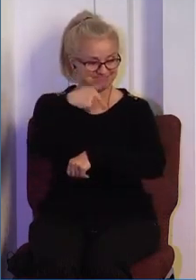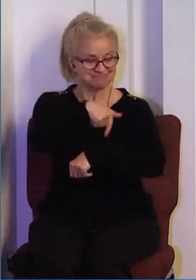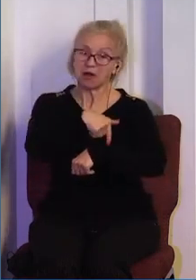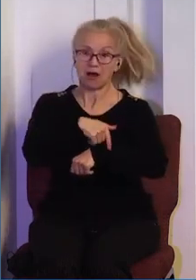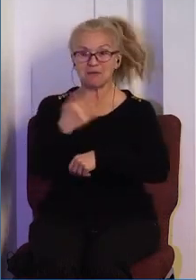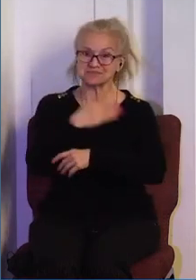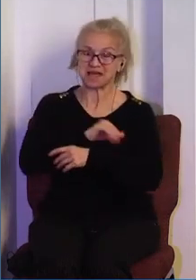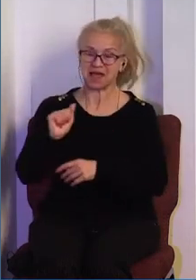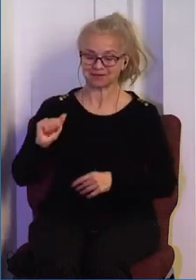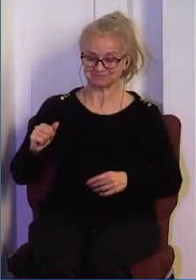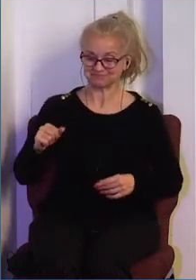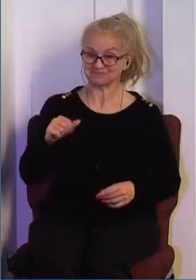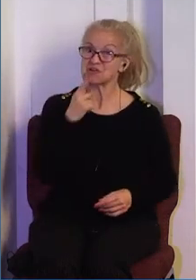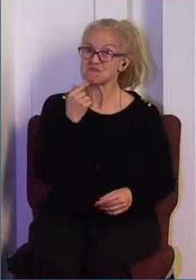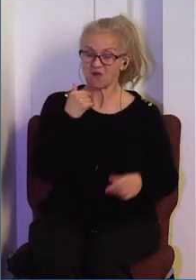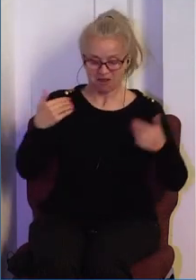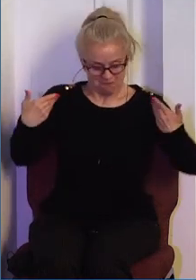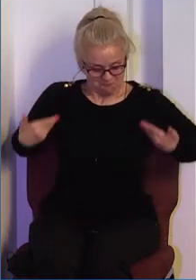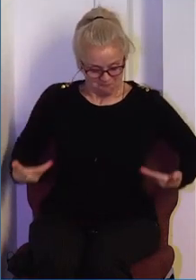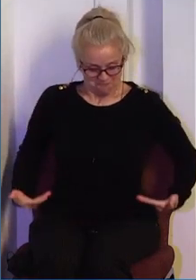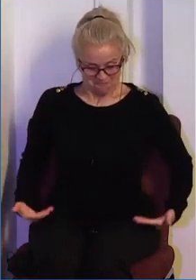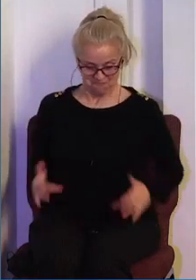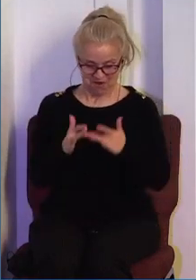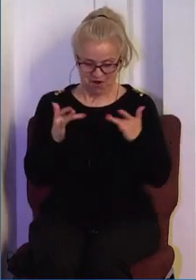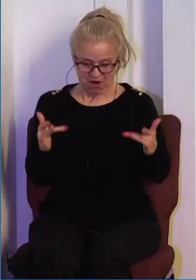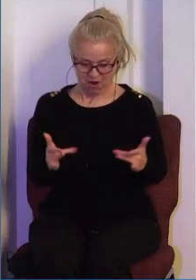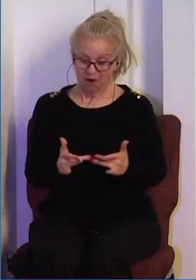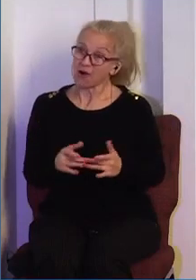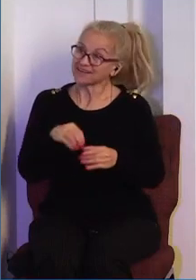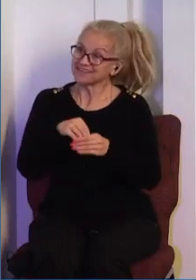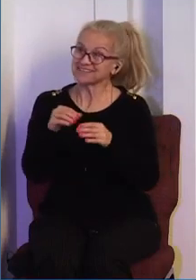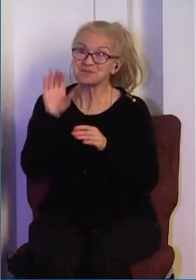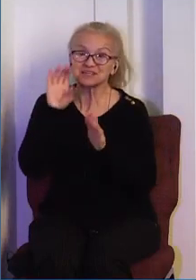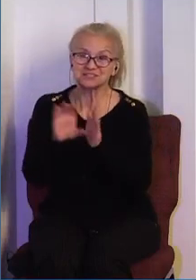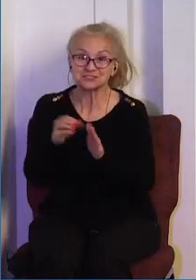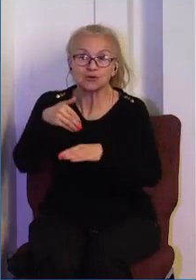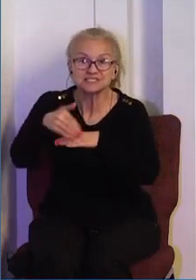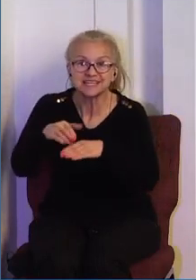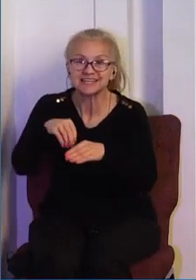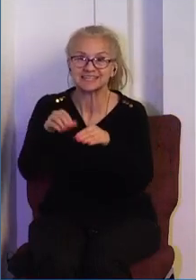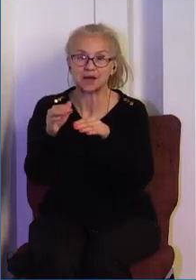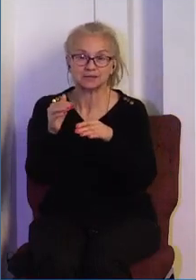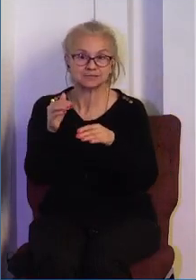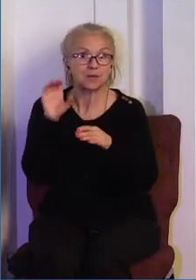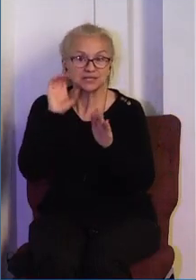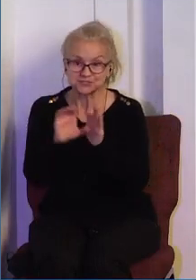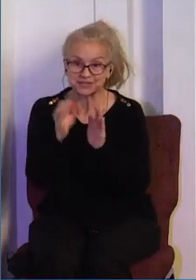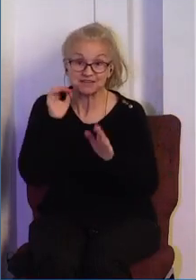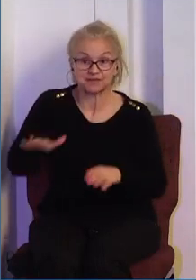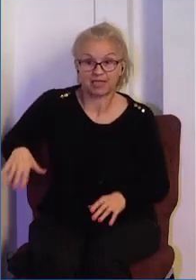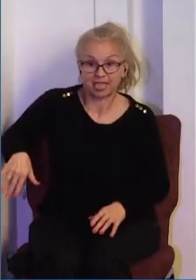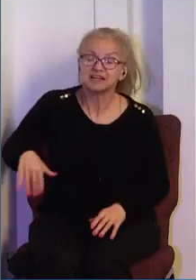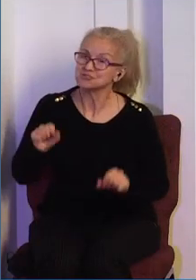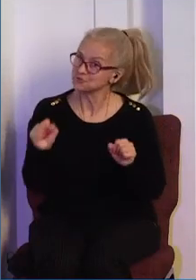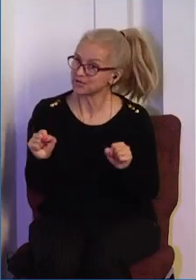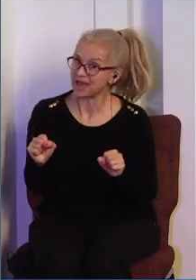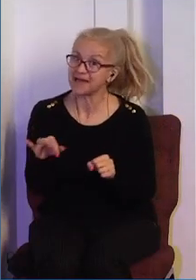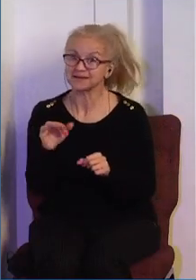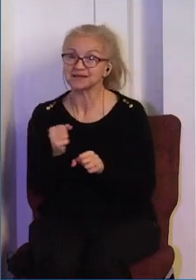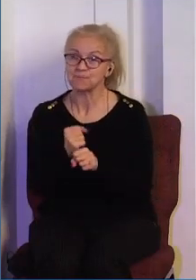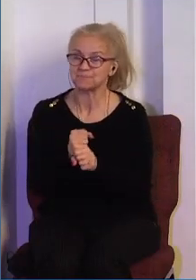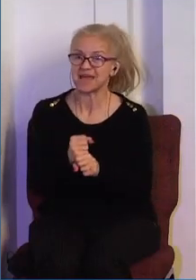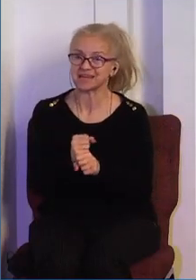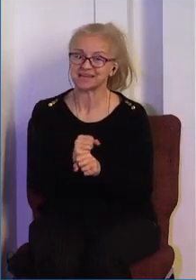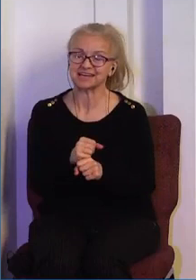red and got a heart in the picture. So send in a picture if you haven't done so. You can do it making the sign of